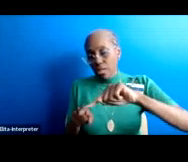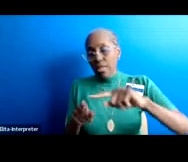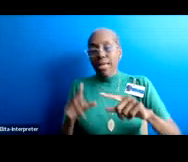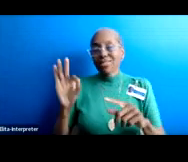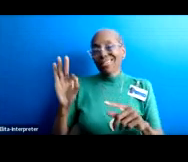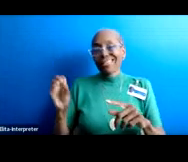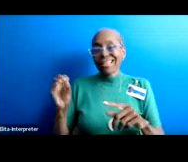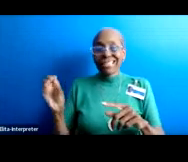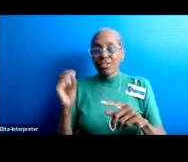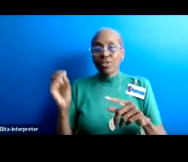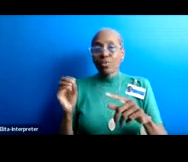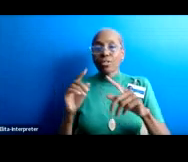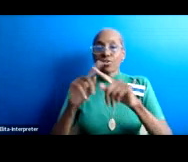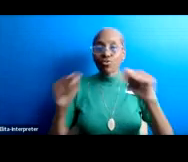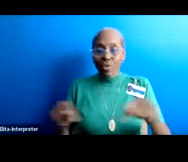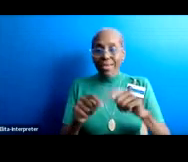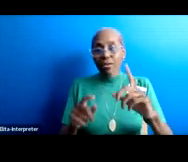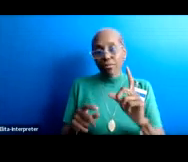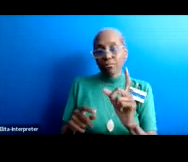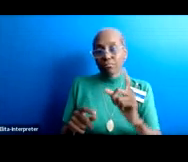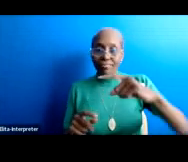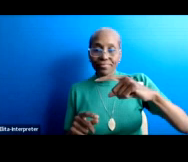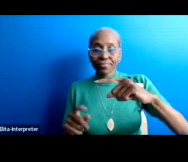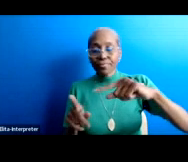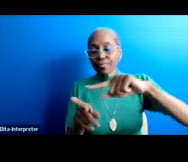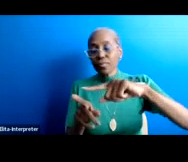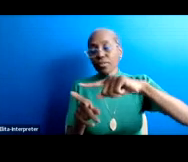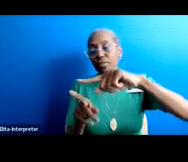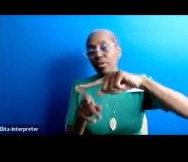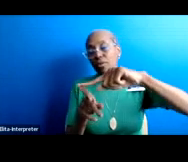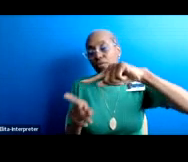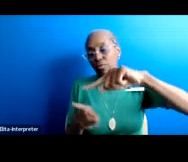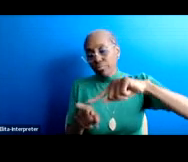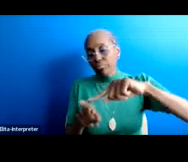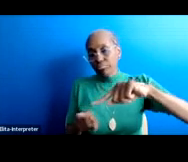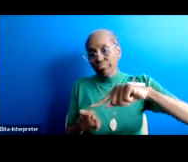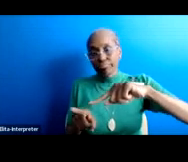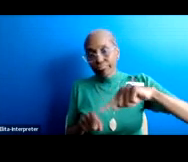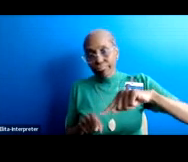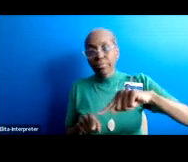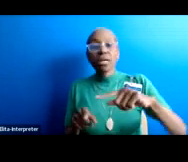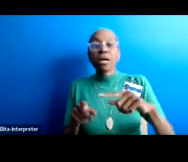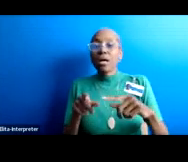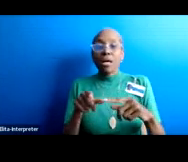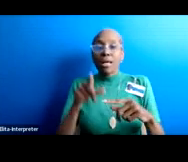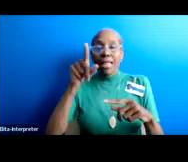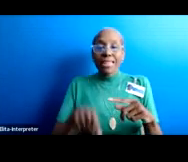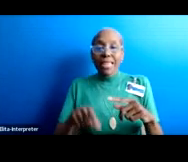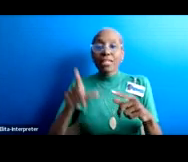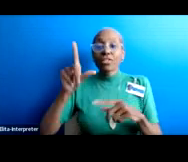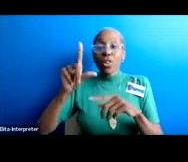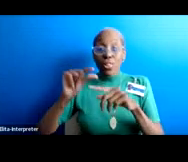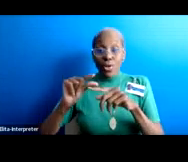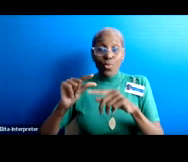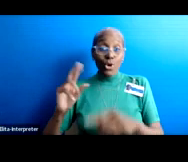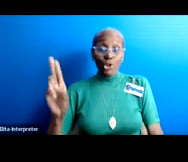90-degree triangle bullets for these like next 4 indented bullets. But that is actually the lowercase